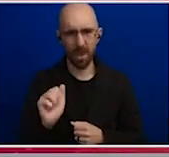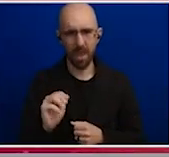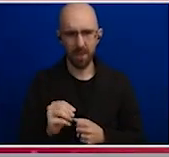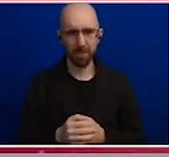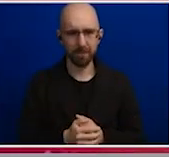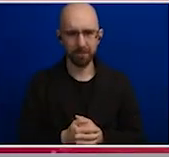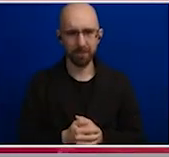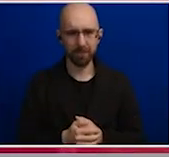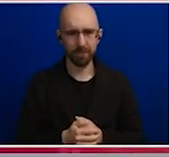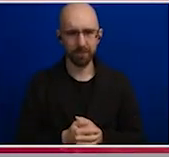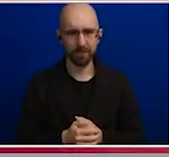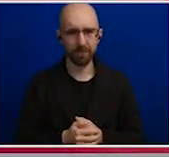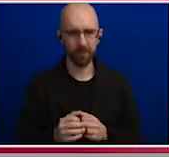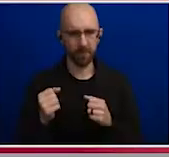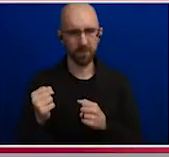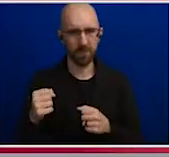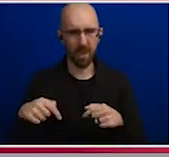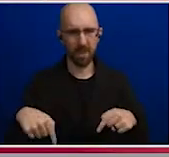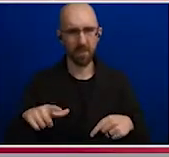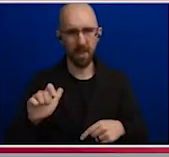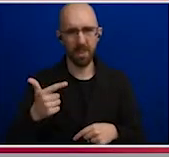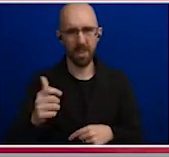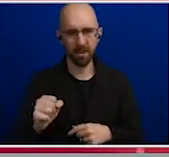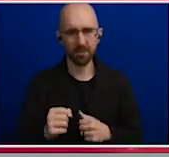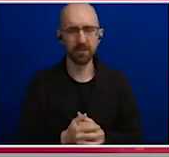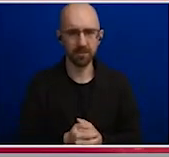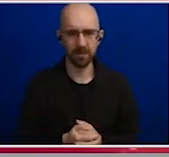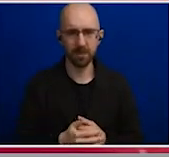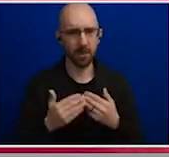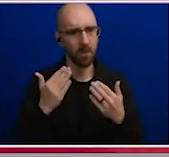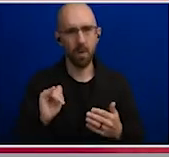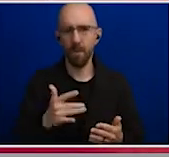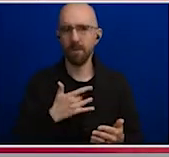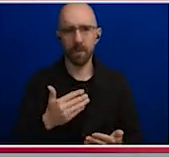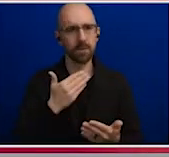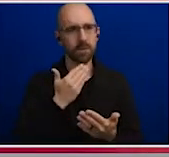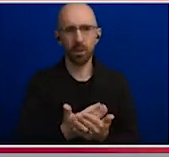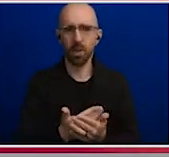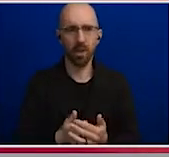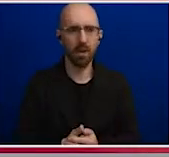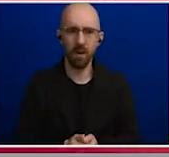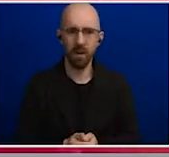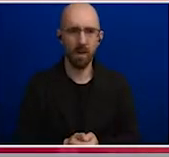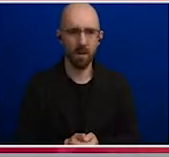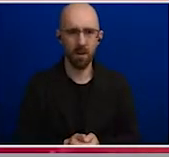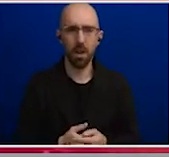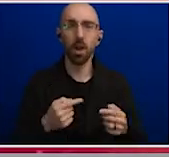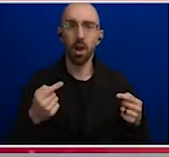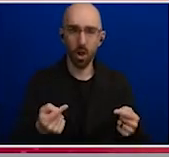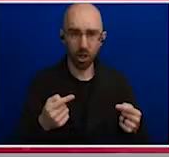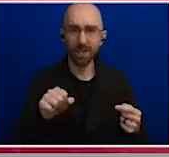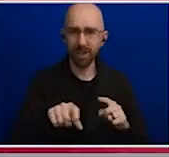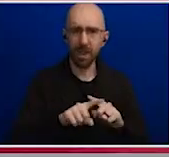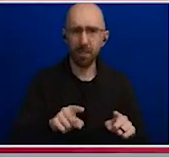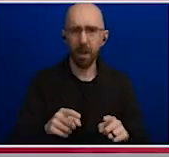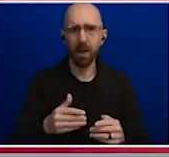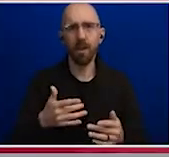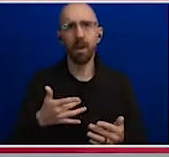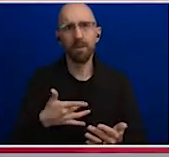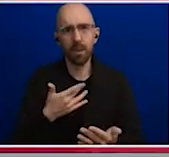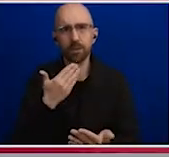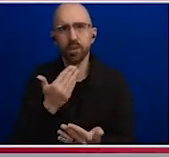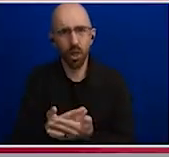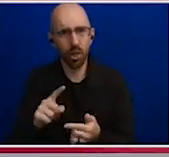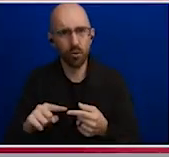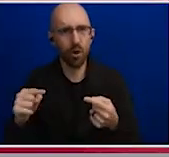in my legs. Oh, you don't know how good this feels. Good. Okay. It hurts so good. Yeah. It